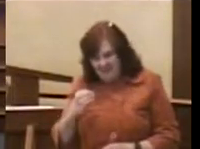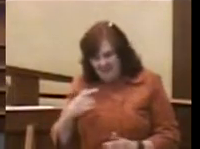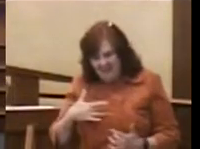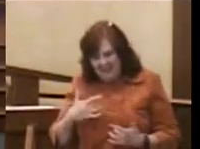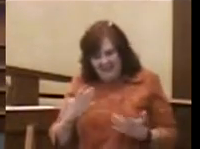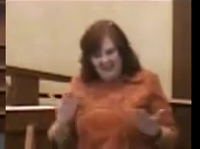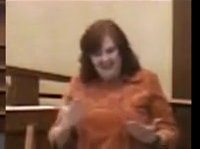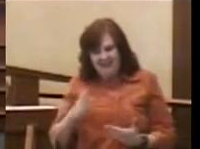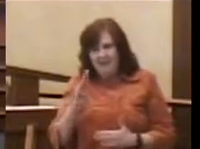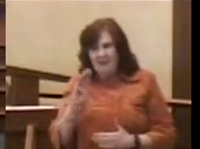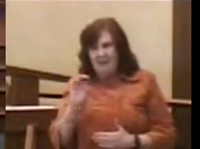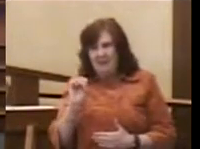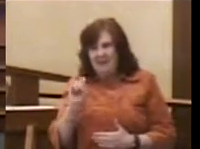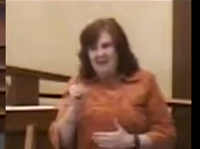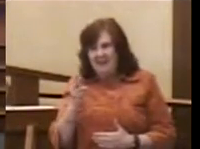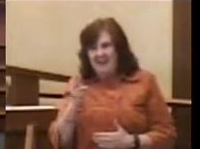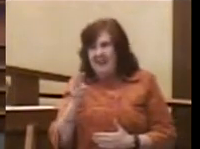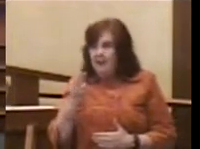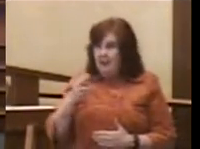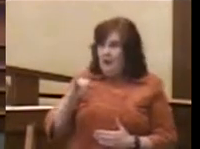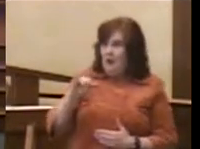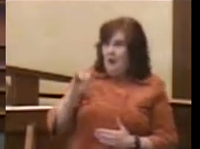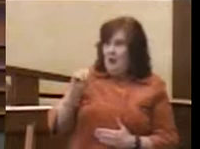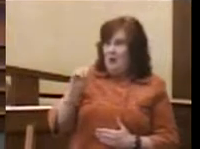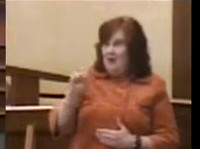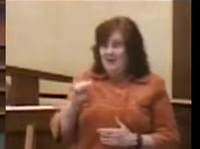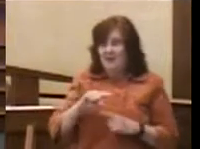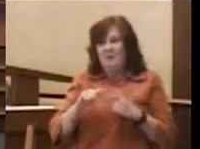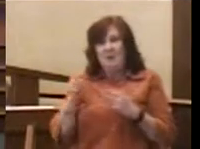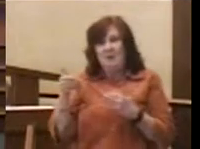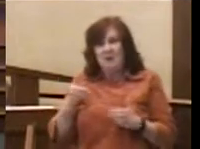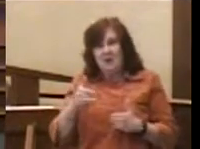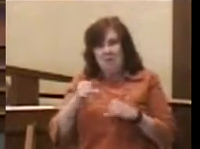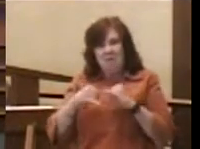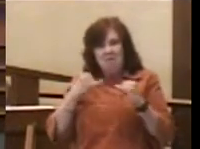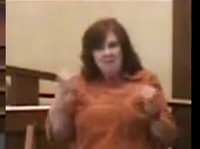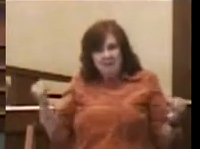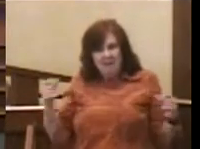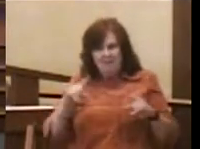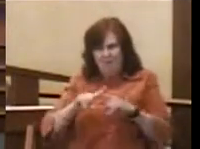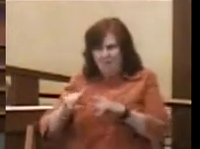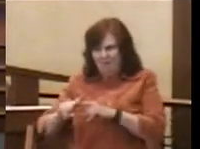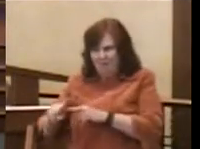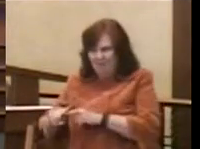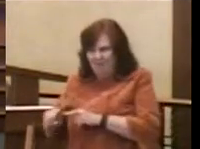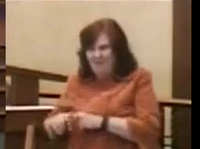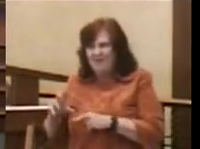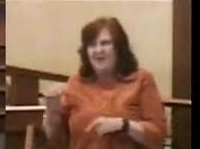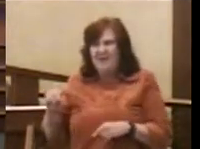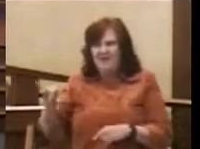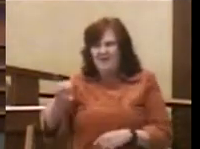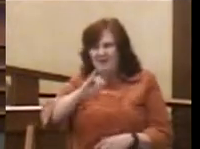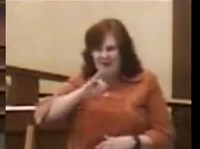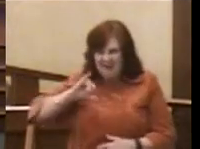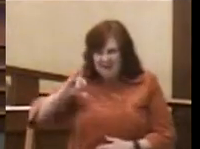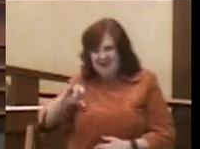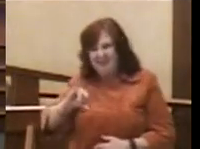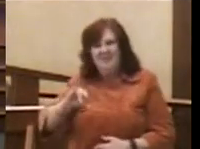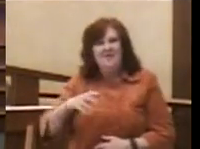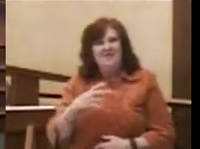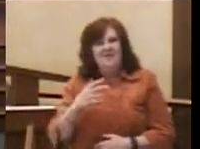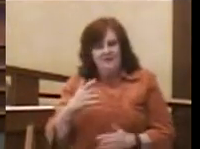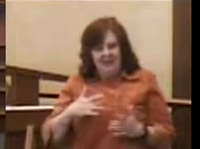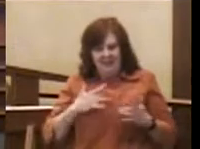delights here at Bethelios, but do bring pasta and pasta sauce. We're excited for Minnesota Food Share Month. I'm also excited